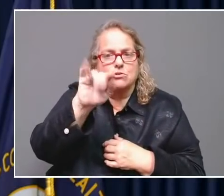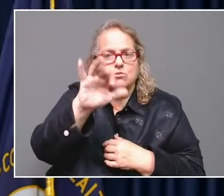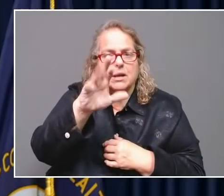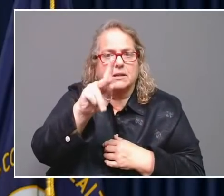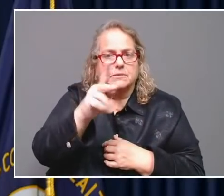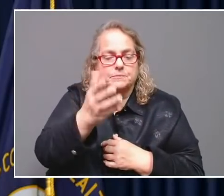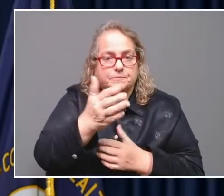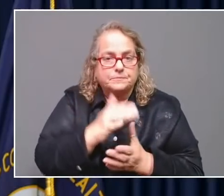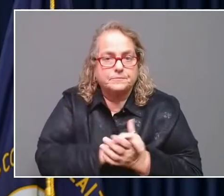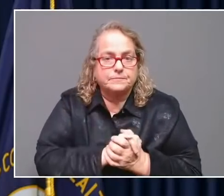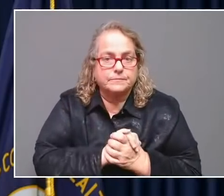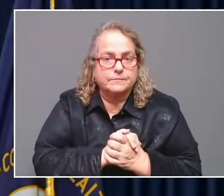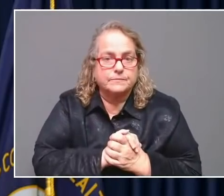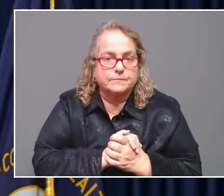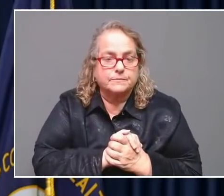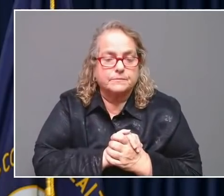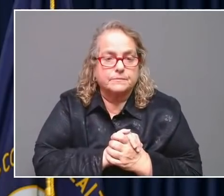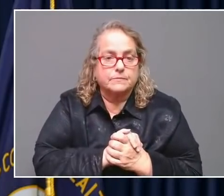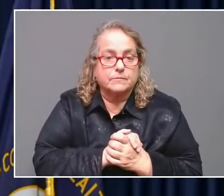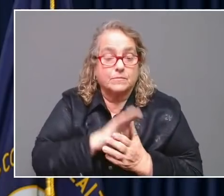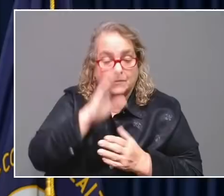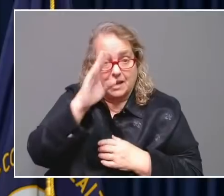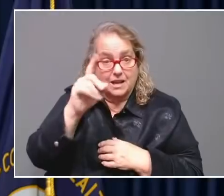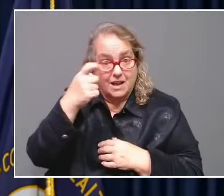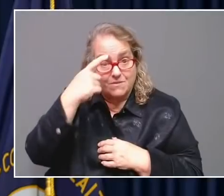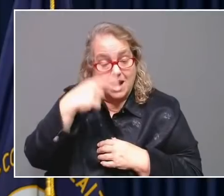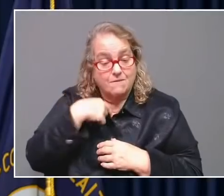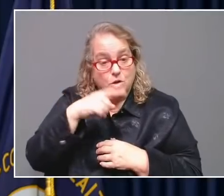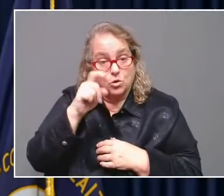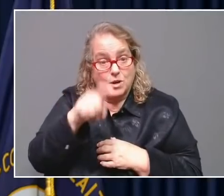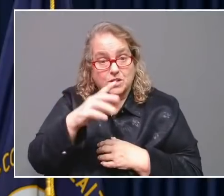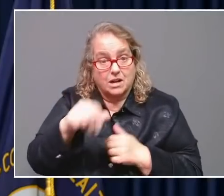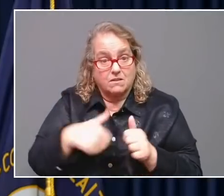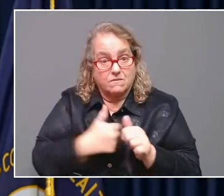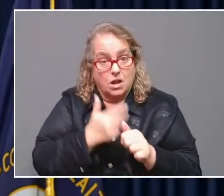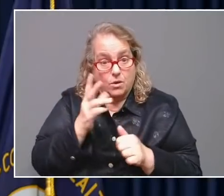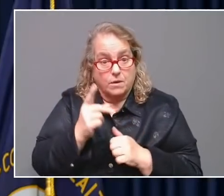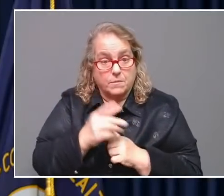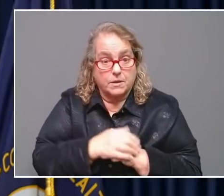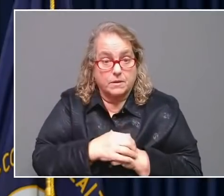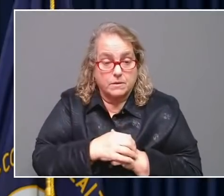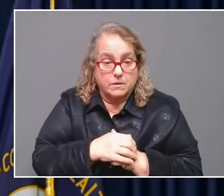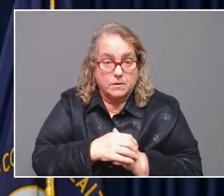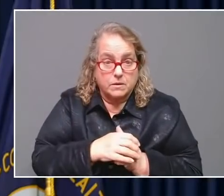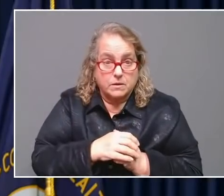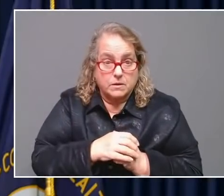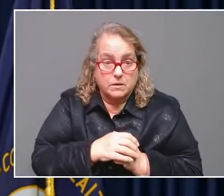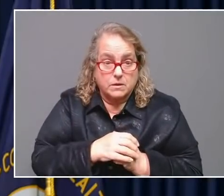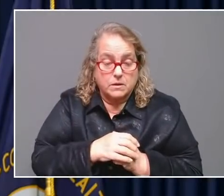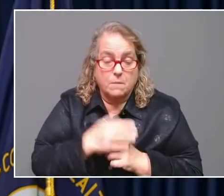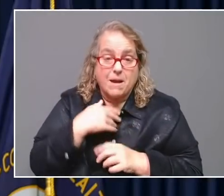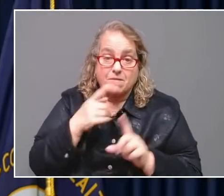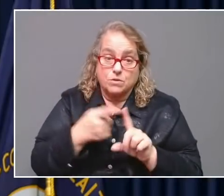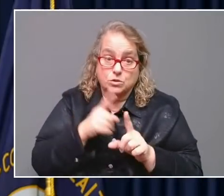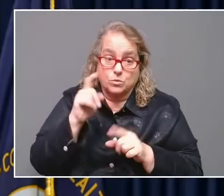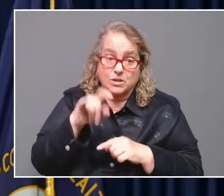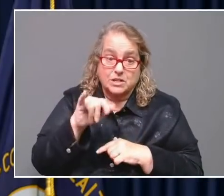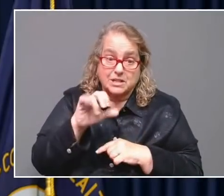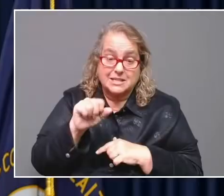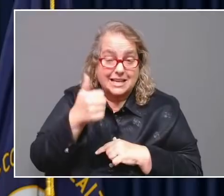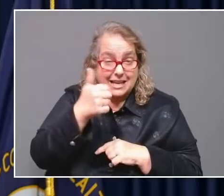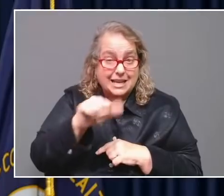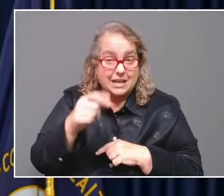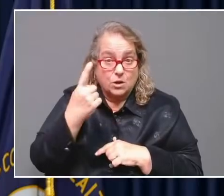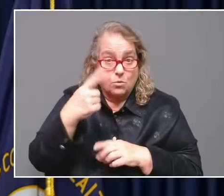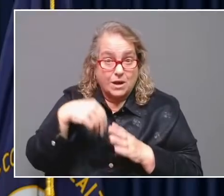Hi, Governor. I have a question and a follow-up, if that's okay today. My first question is anyone in state